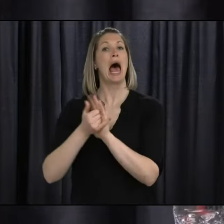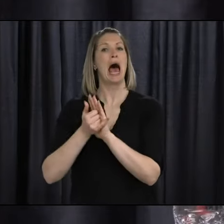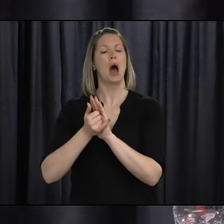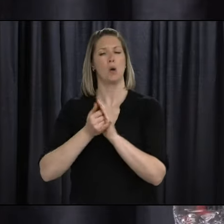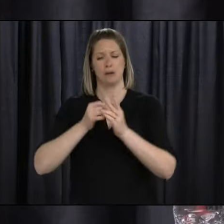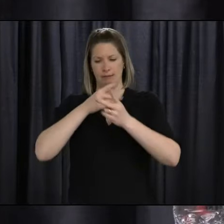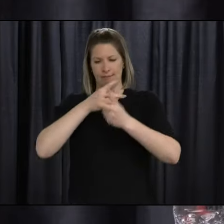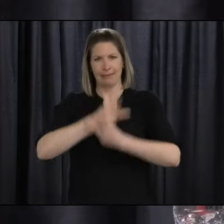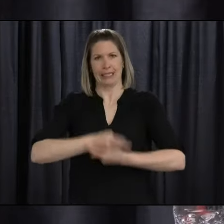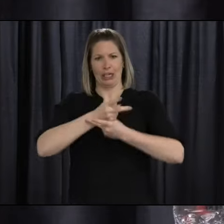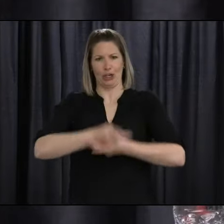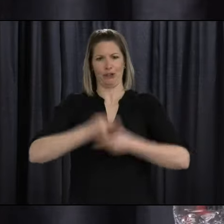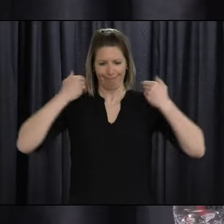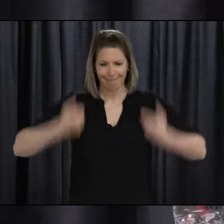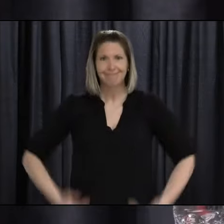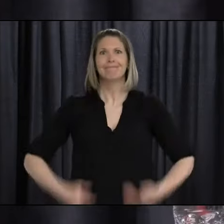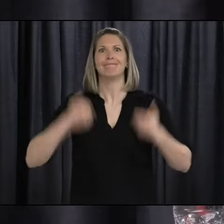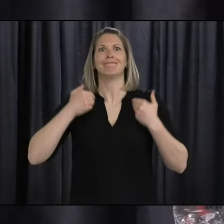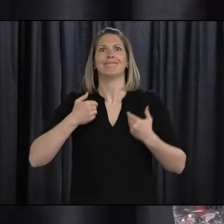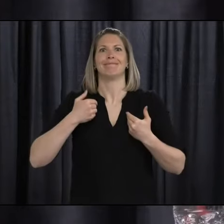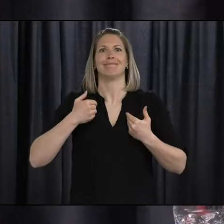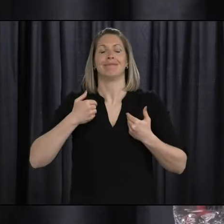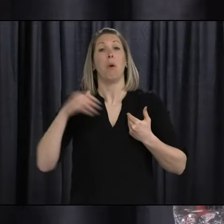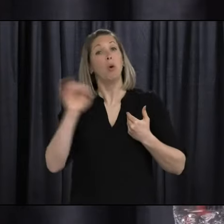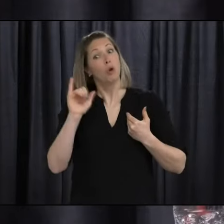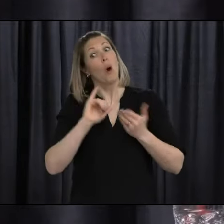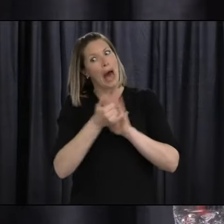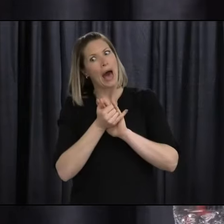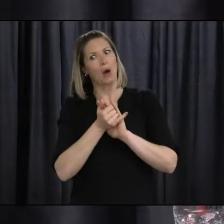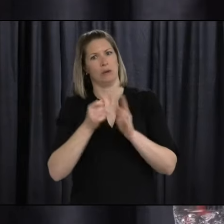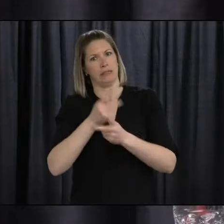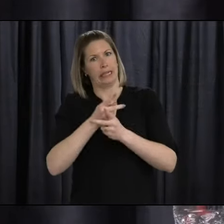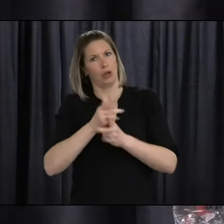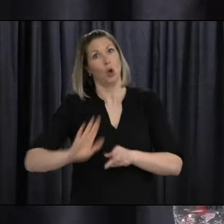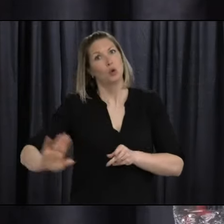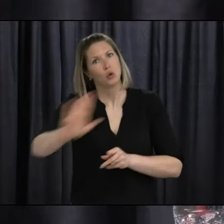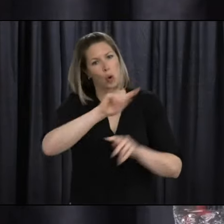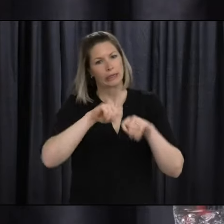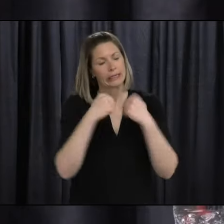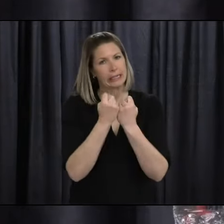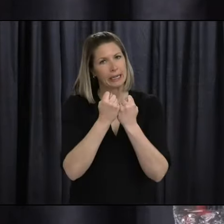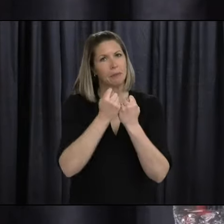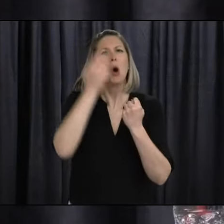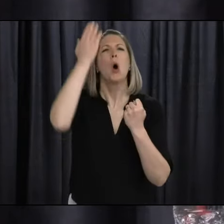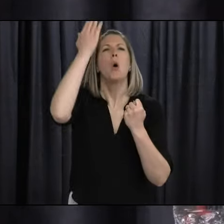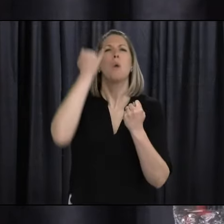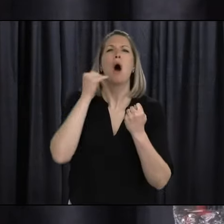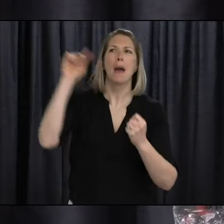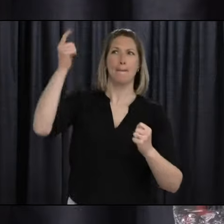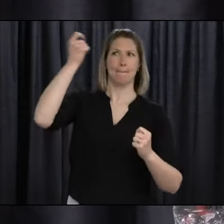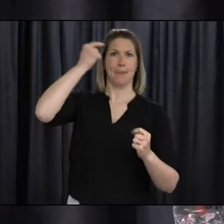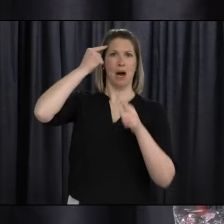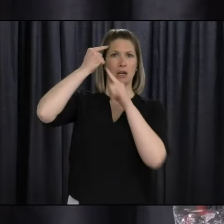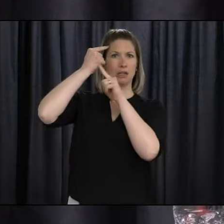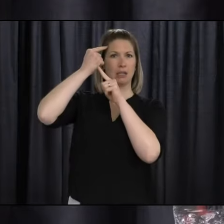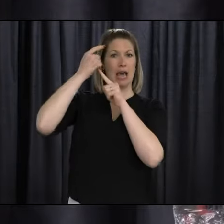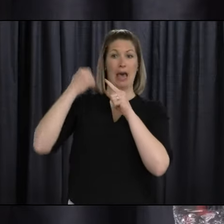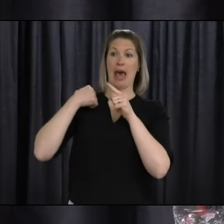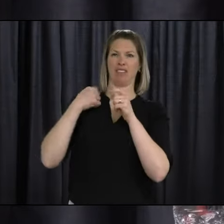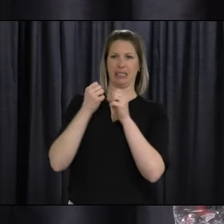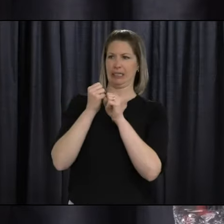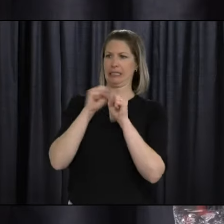for your team, and caring for others, to help try and address this for people in management or administrative positions.